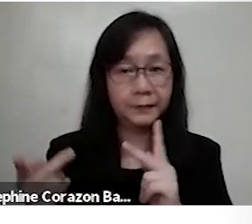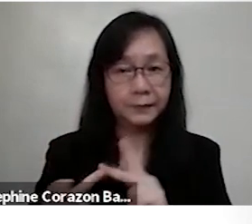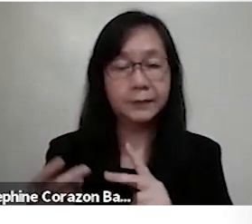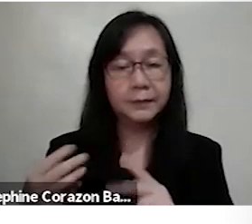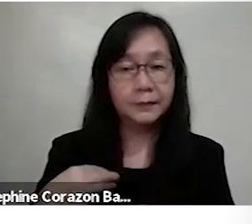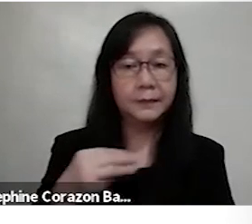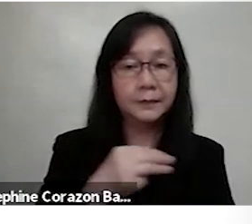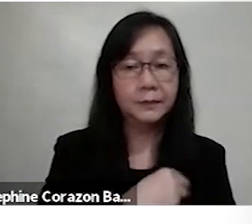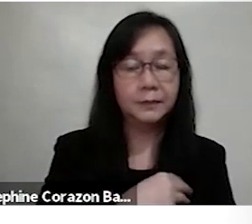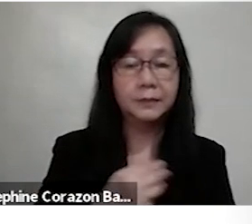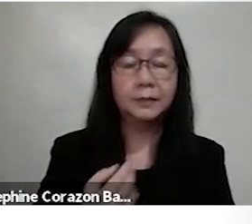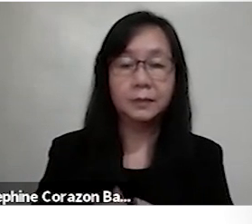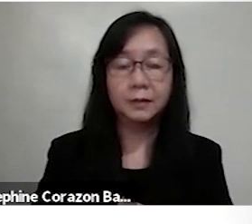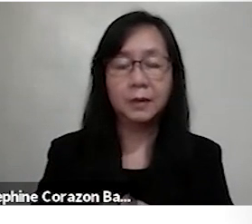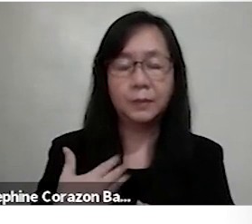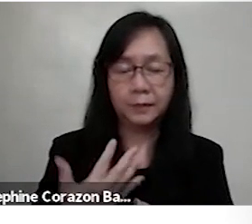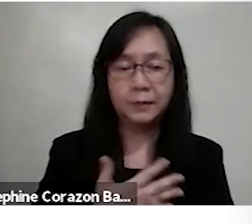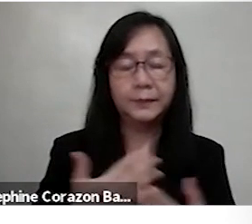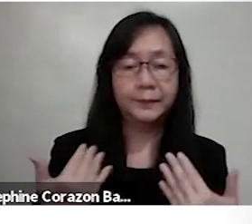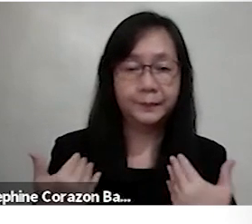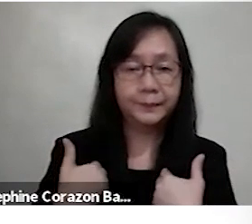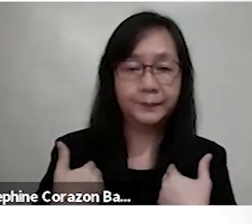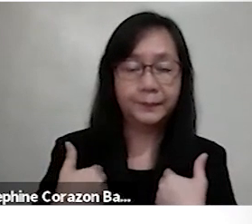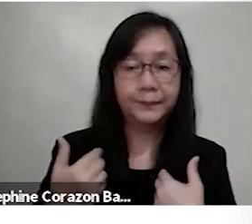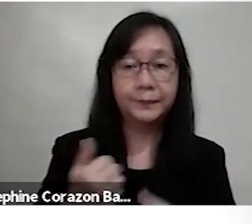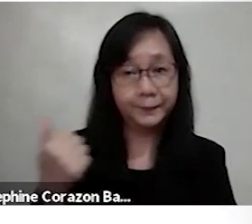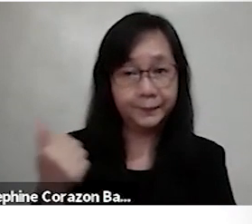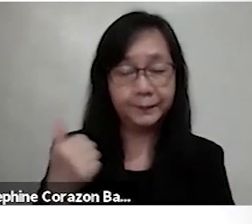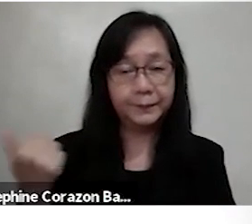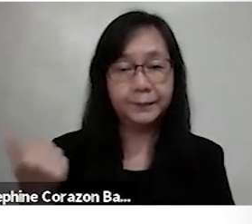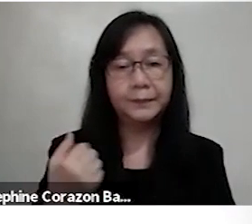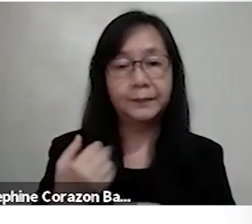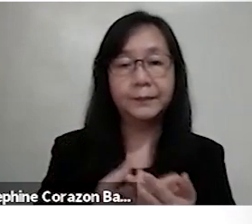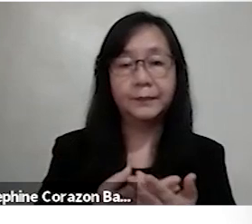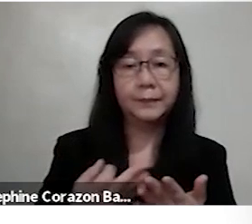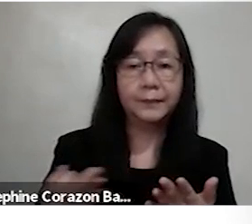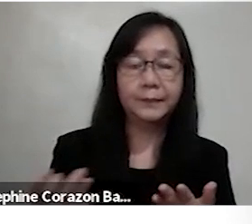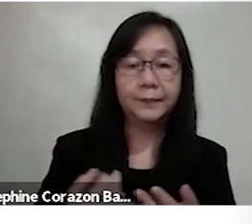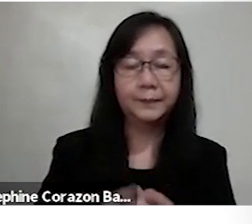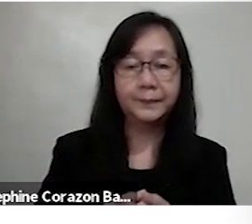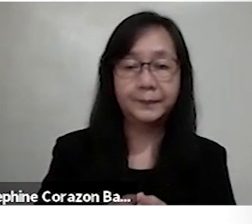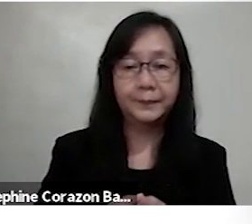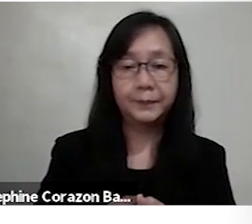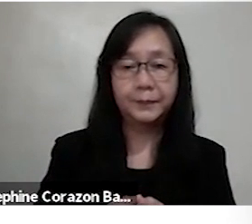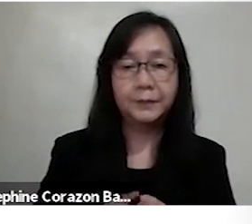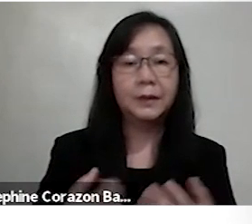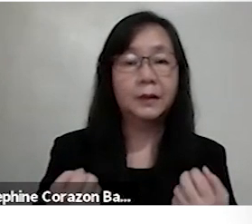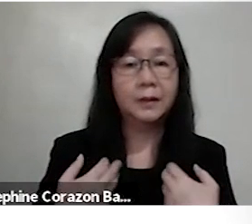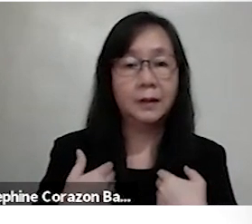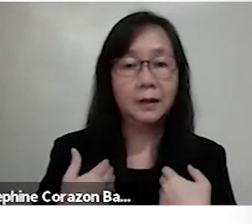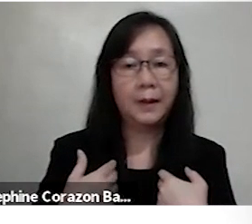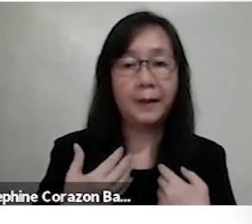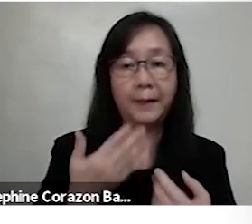the lack of data evidence, as well as our data management system, and refer to